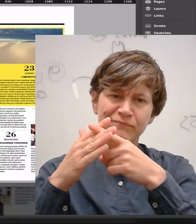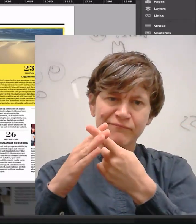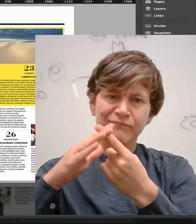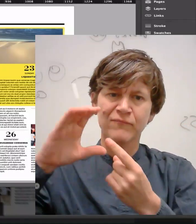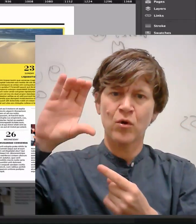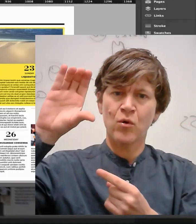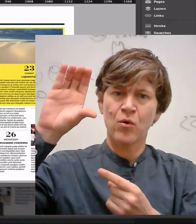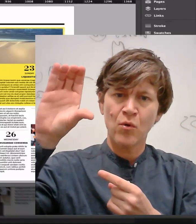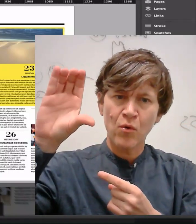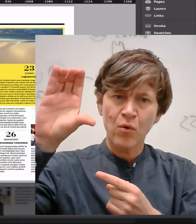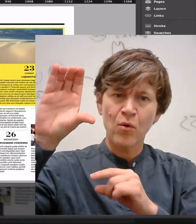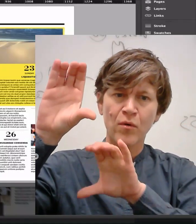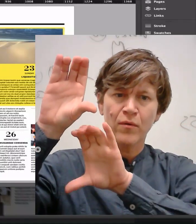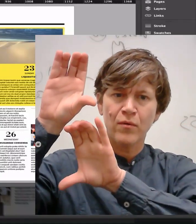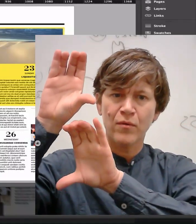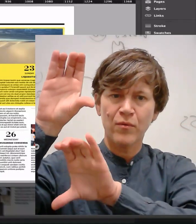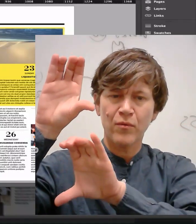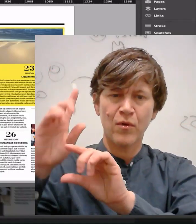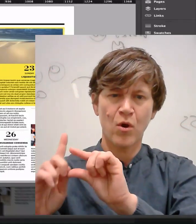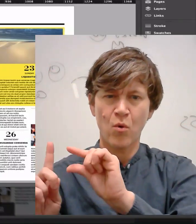it comes at the beginning.